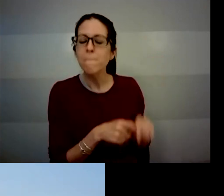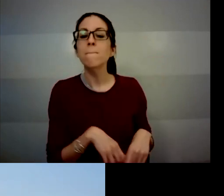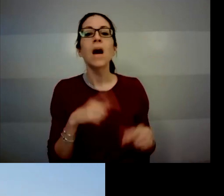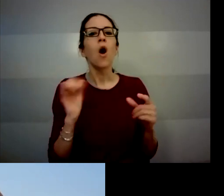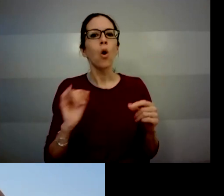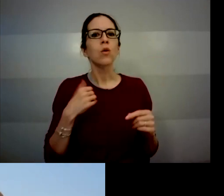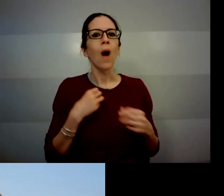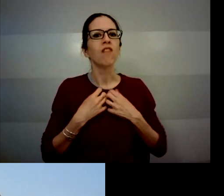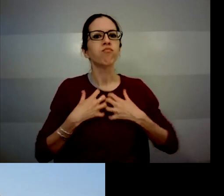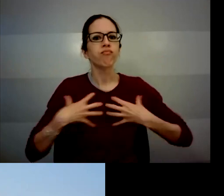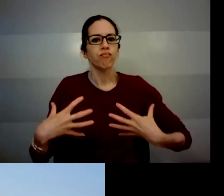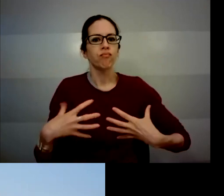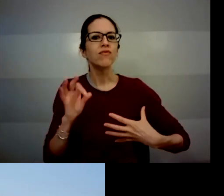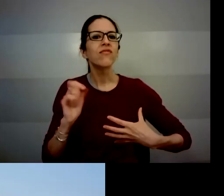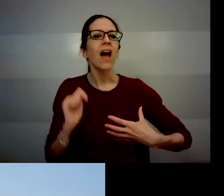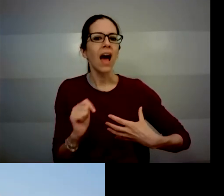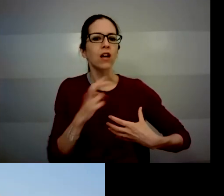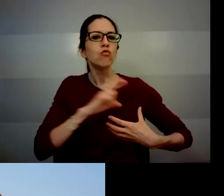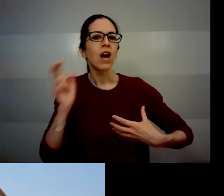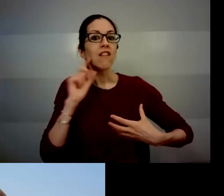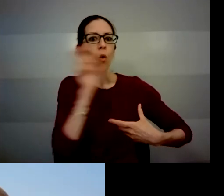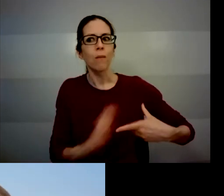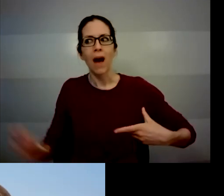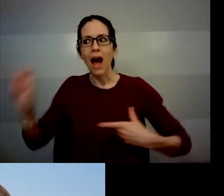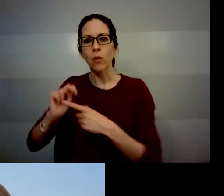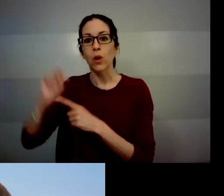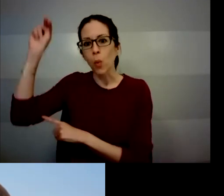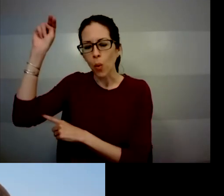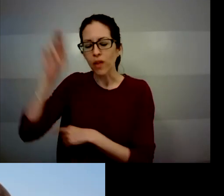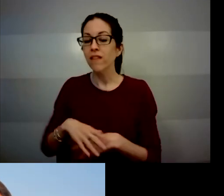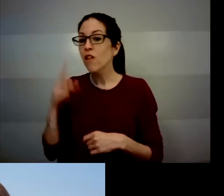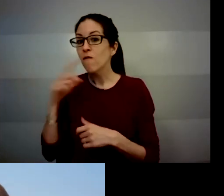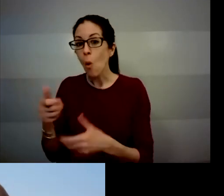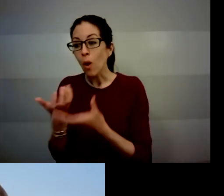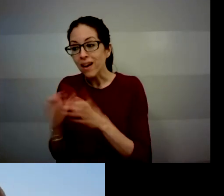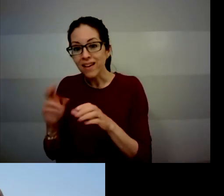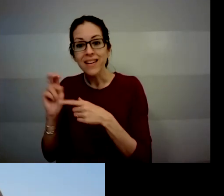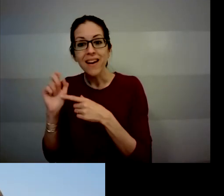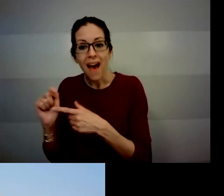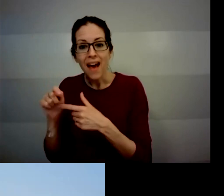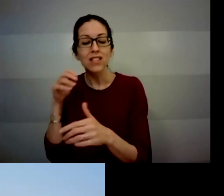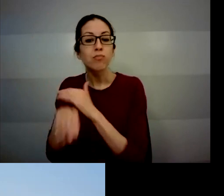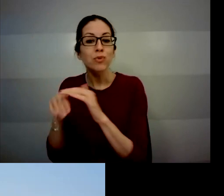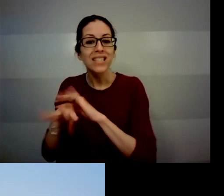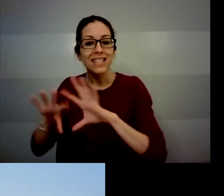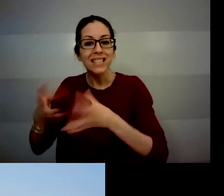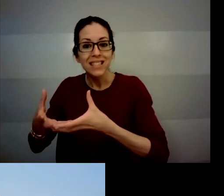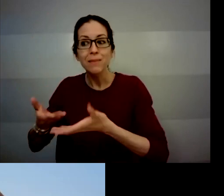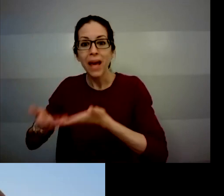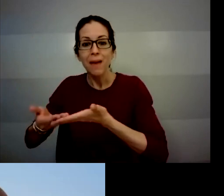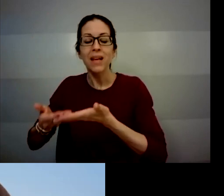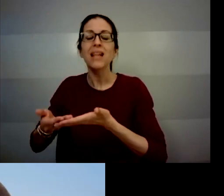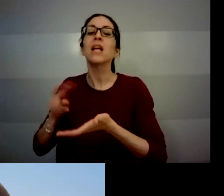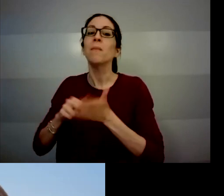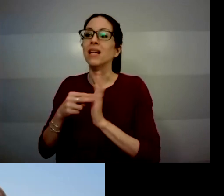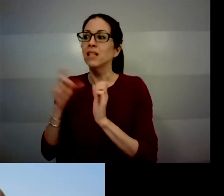migrate north. In the breeding season, quality habitat means a place that they can nest that's safe from predators and enough food resources